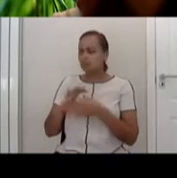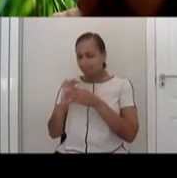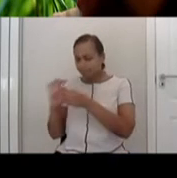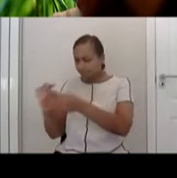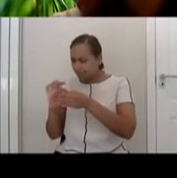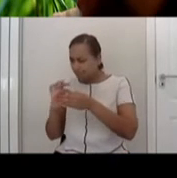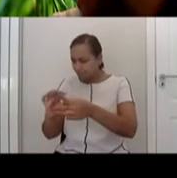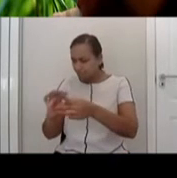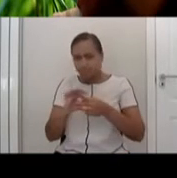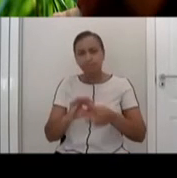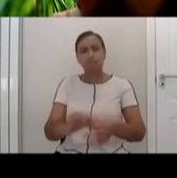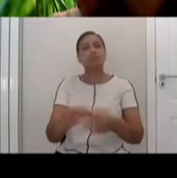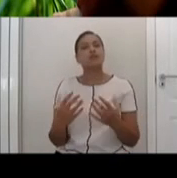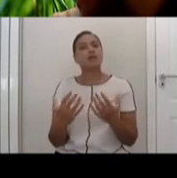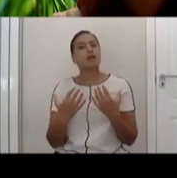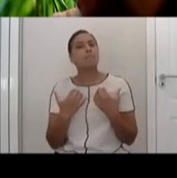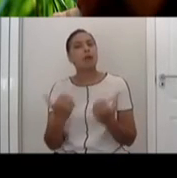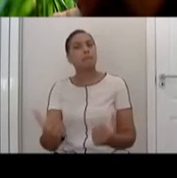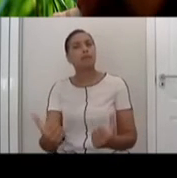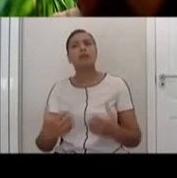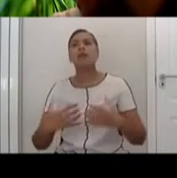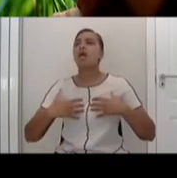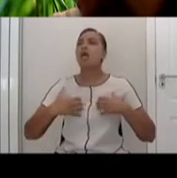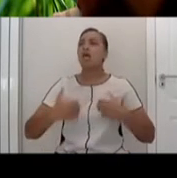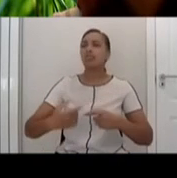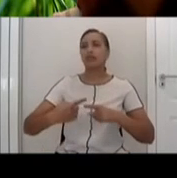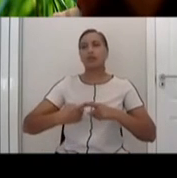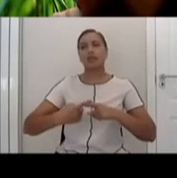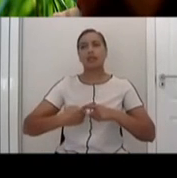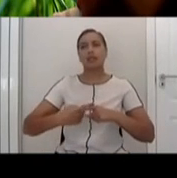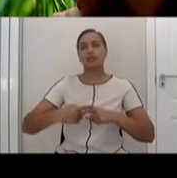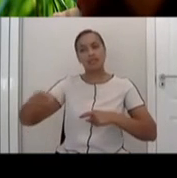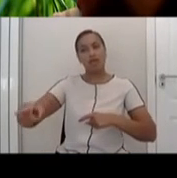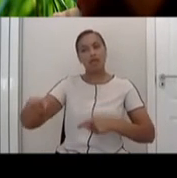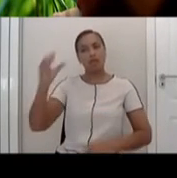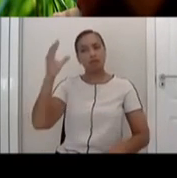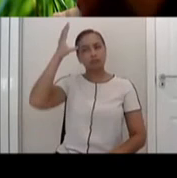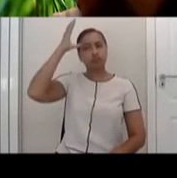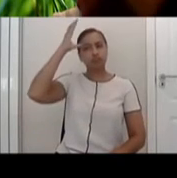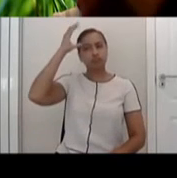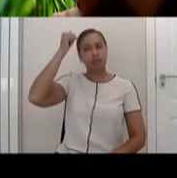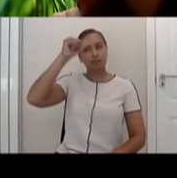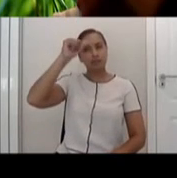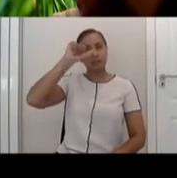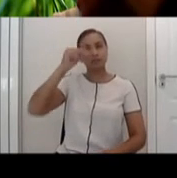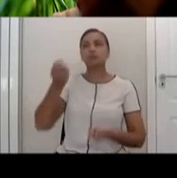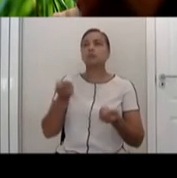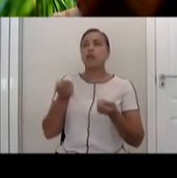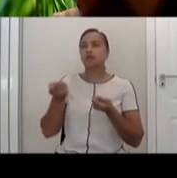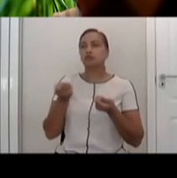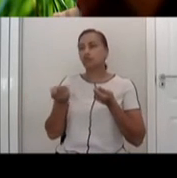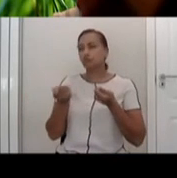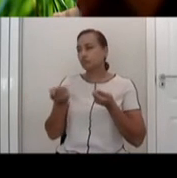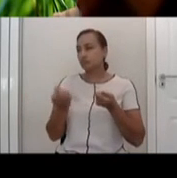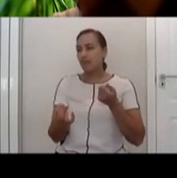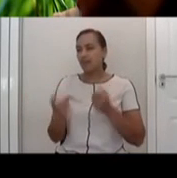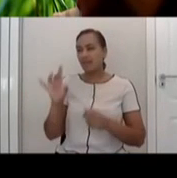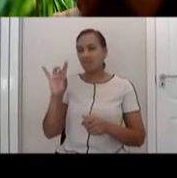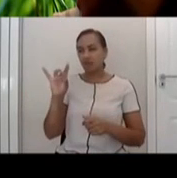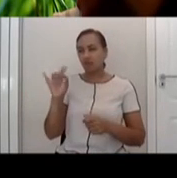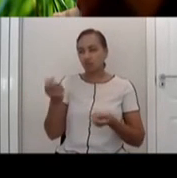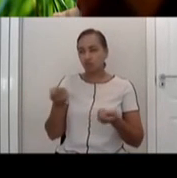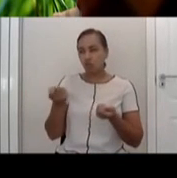with Public Health England, who are the real experts in managing outbreaks, and we would be following